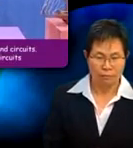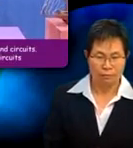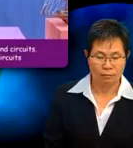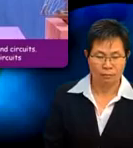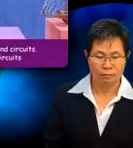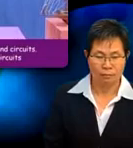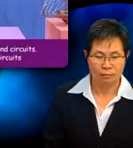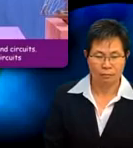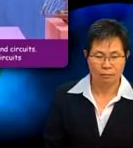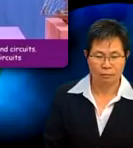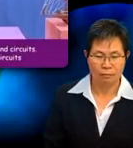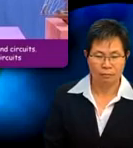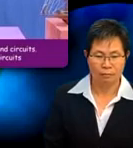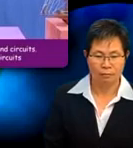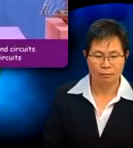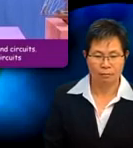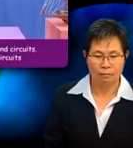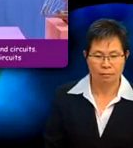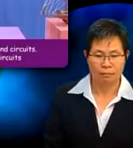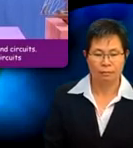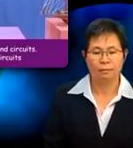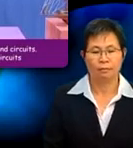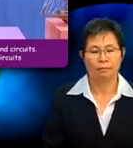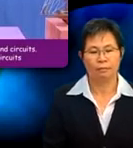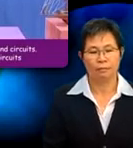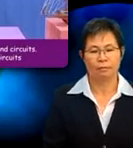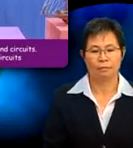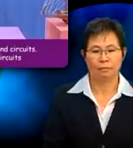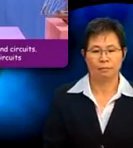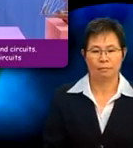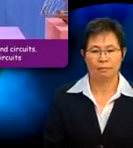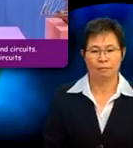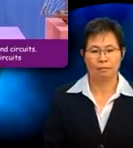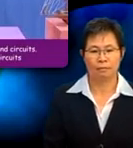complete circuits and incomplete circuits are?